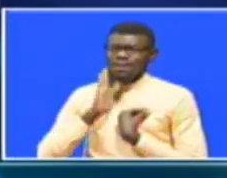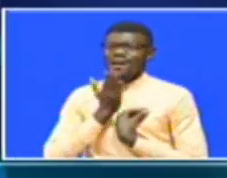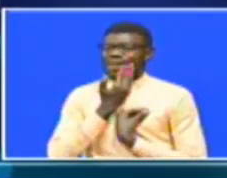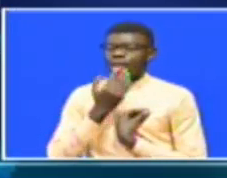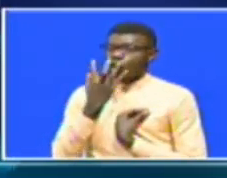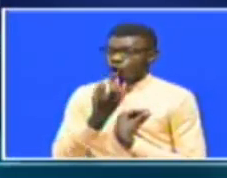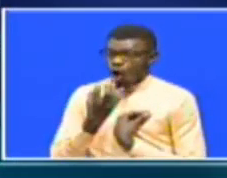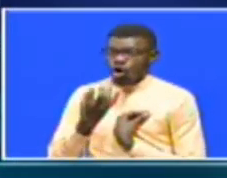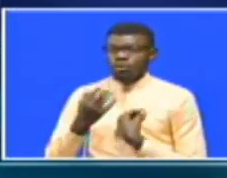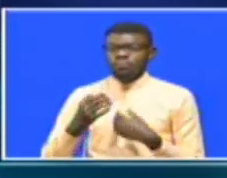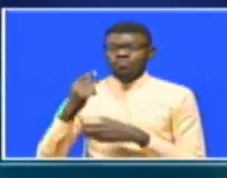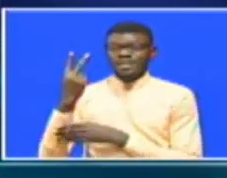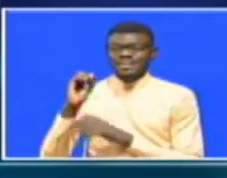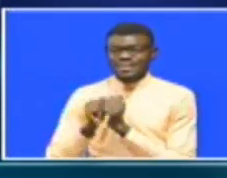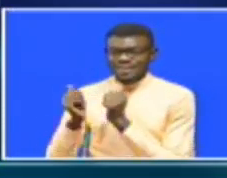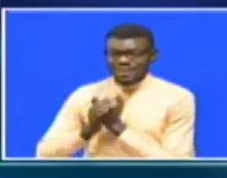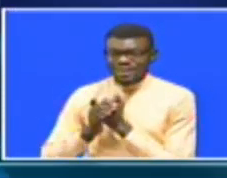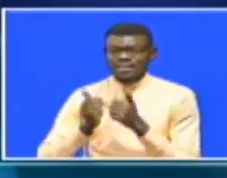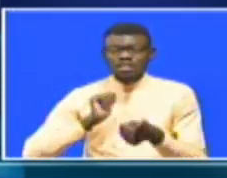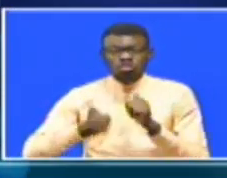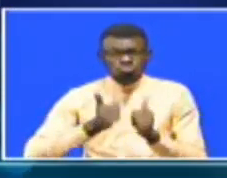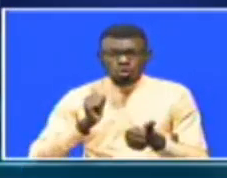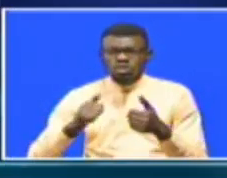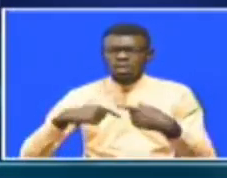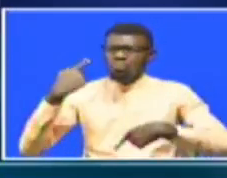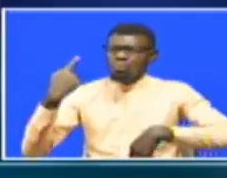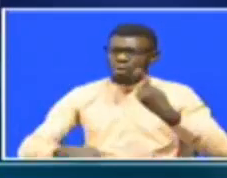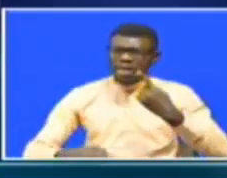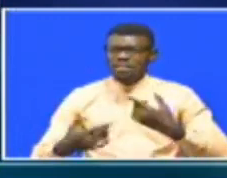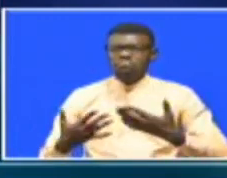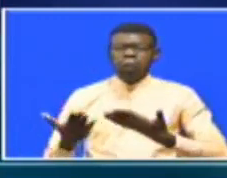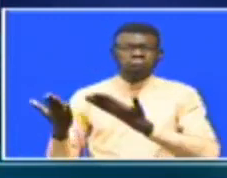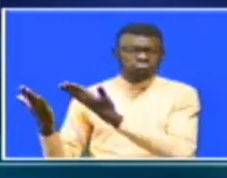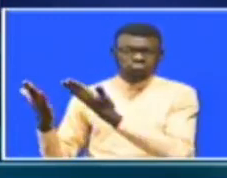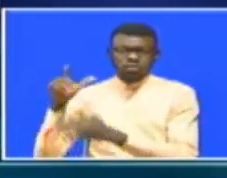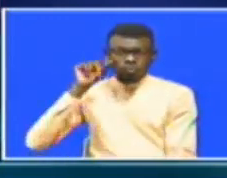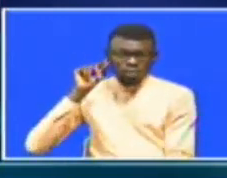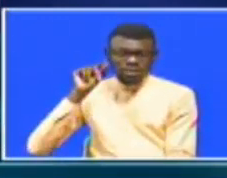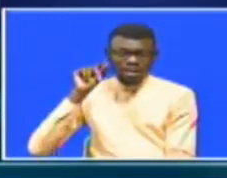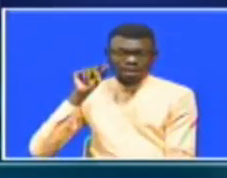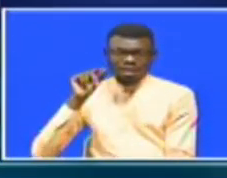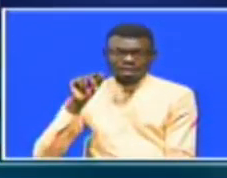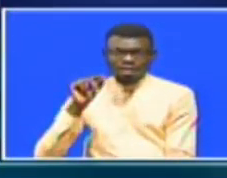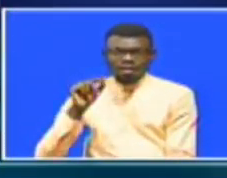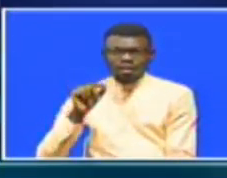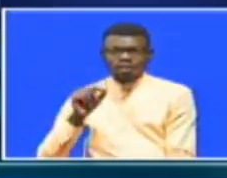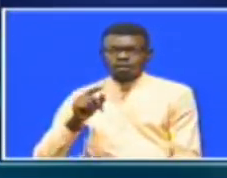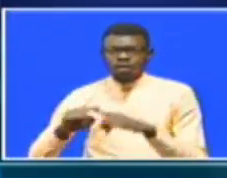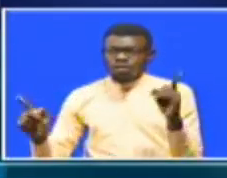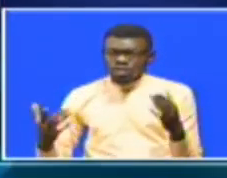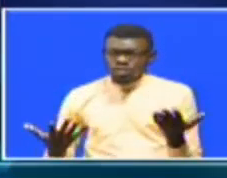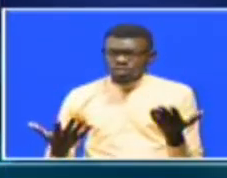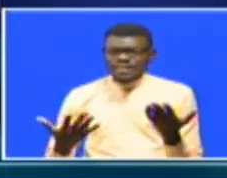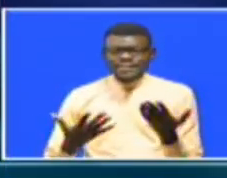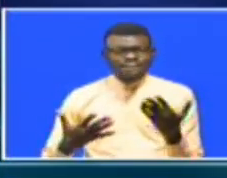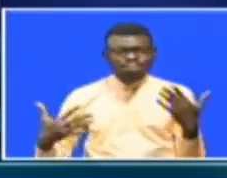team was feted during the 2019 Sports Personality of the Year Awards Gala at Fort Jesus in Mombasa. It was double jeopardy for the hockey queens,